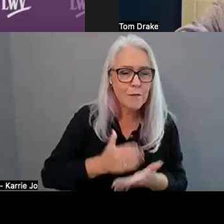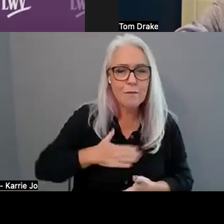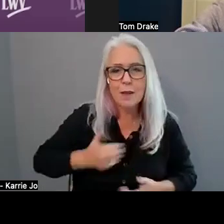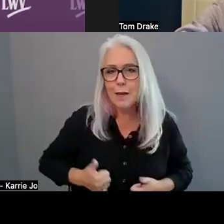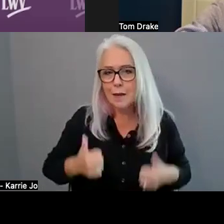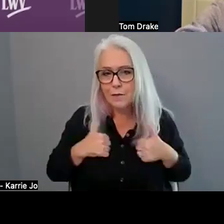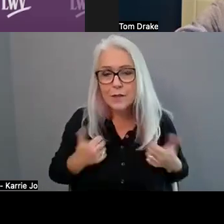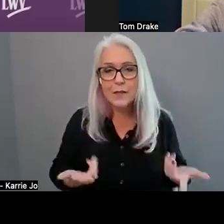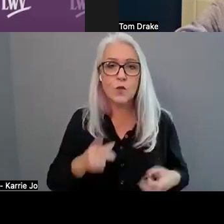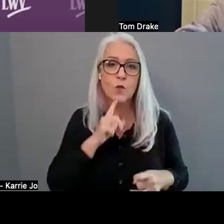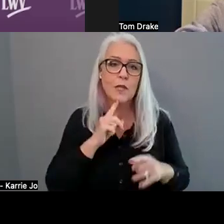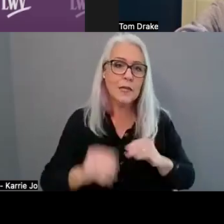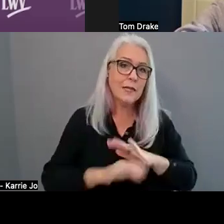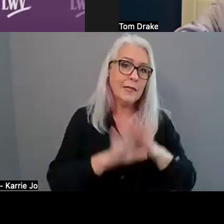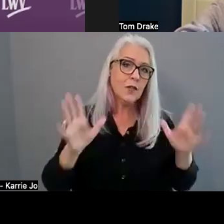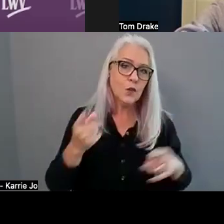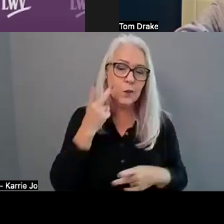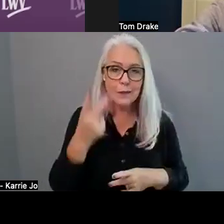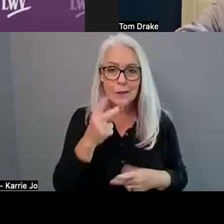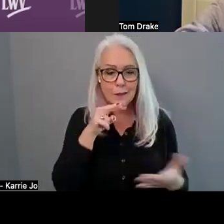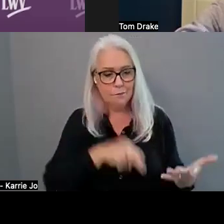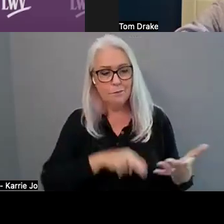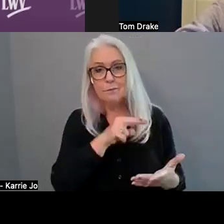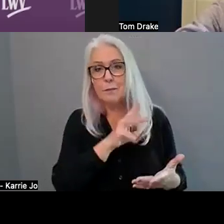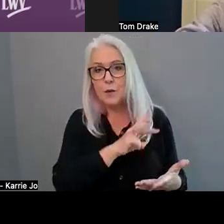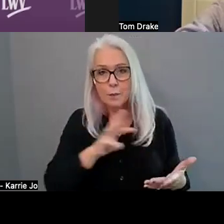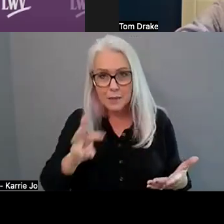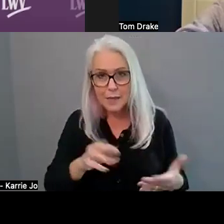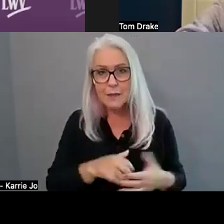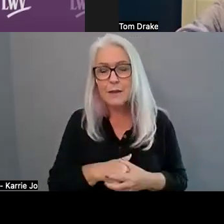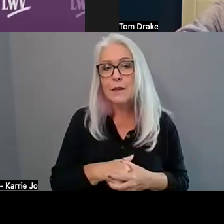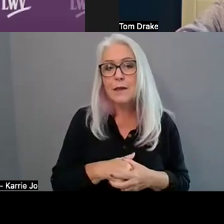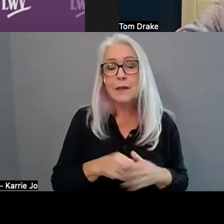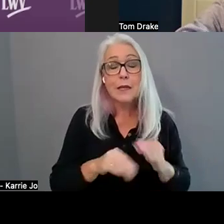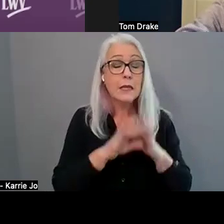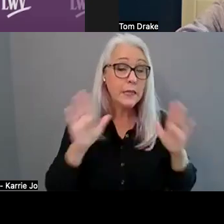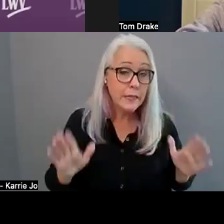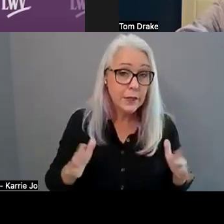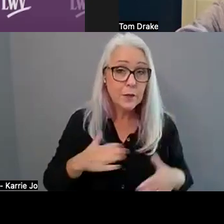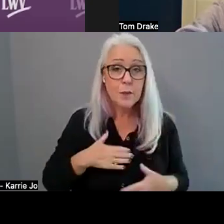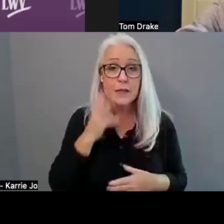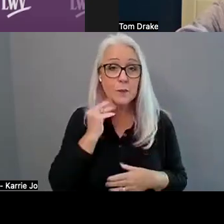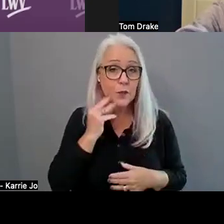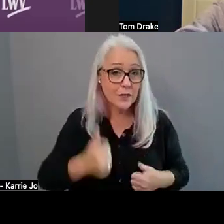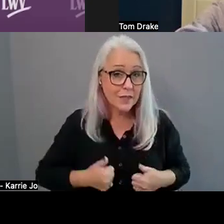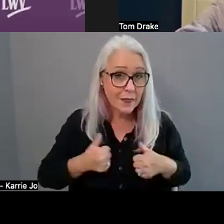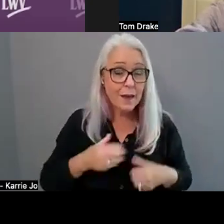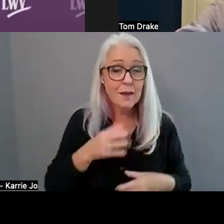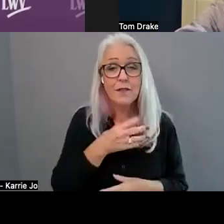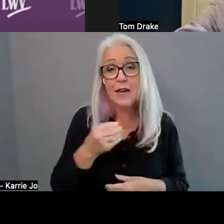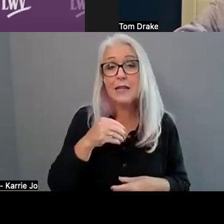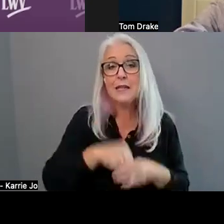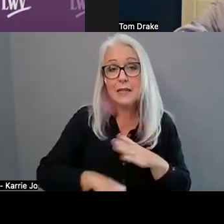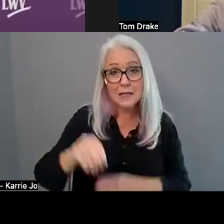very clear. You can see it on my website. It's very clear the experience that I have in life and in government. I feel